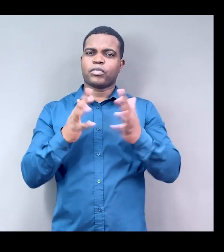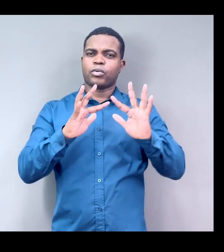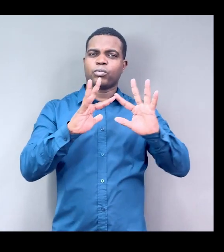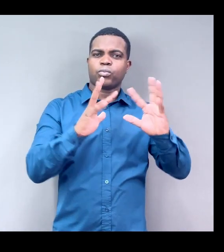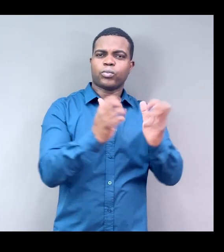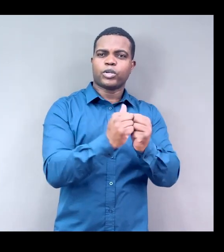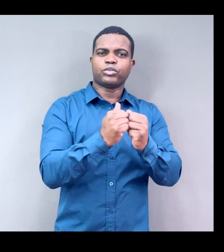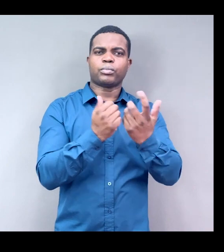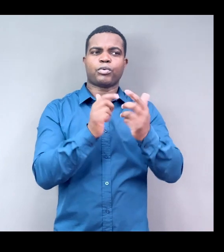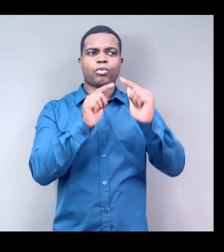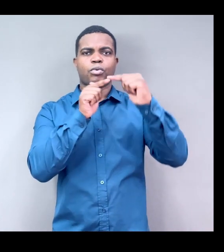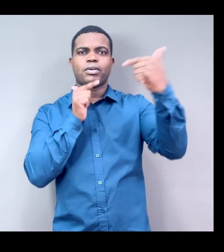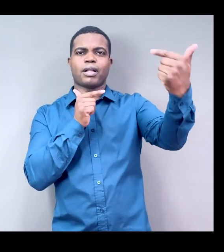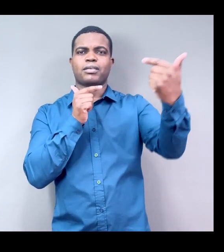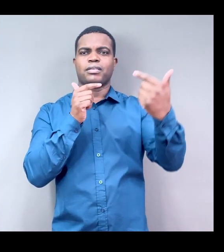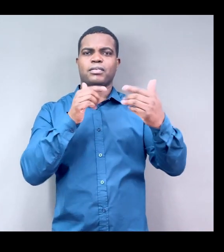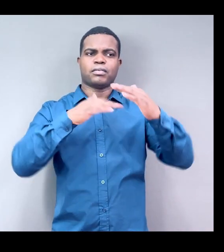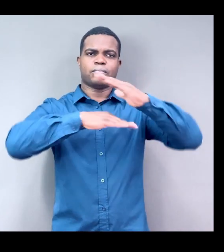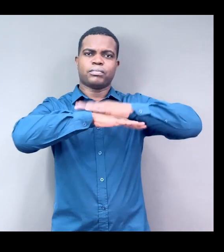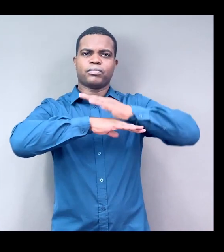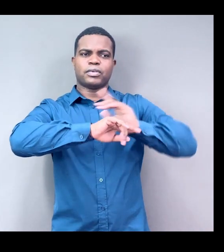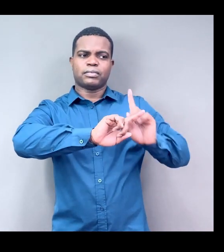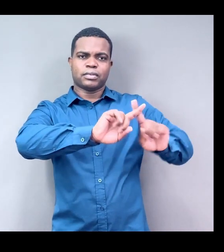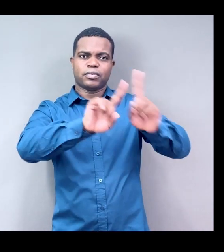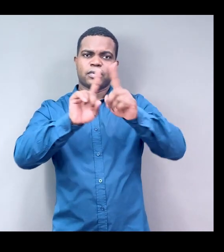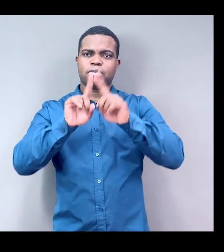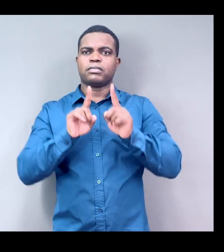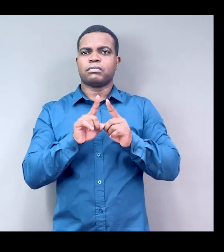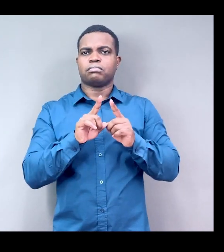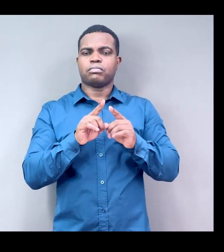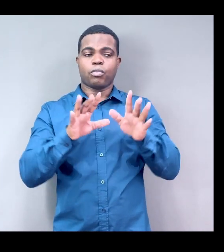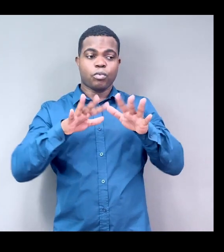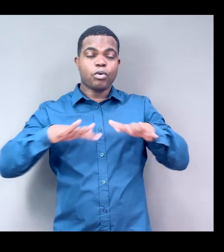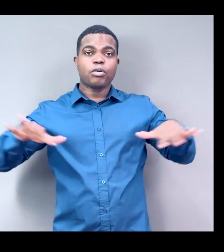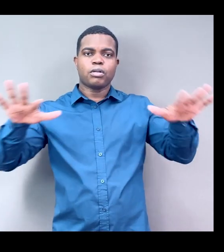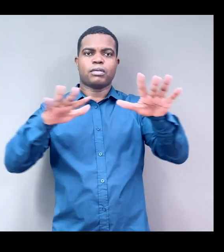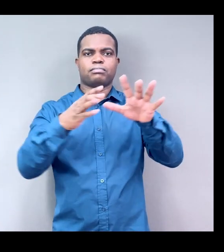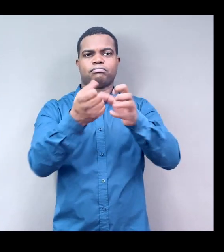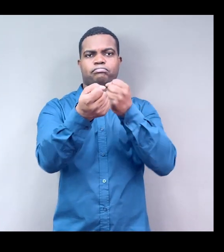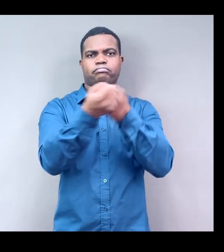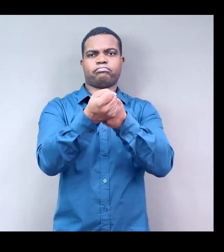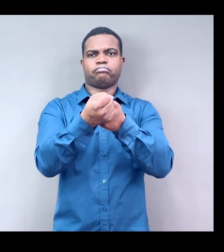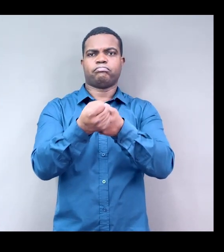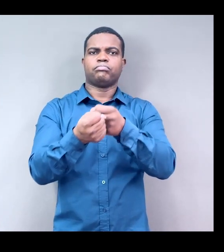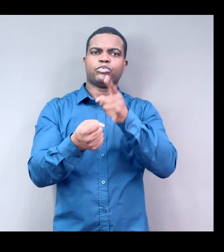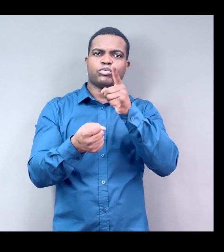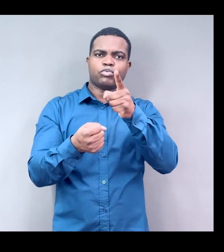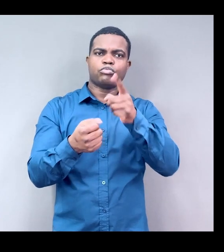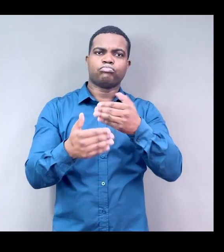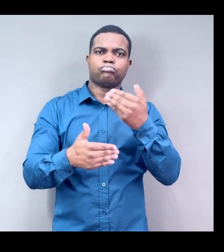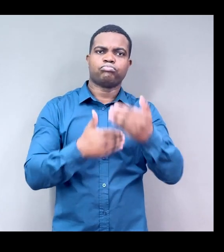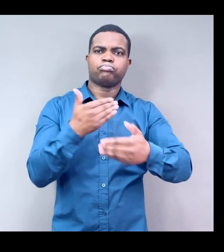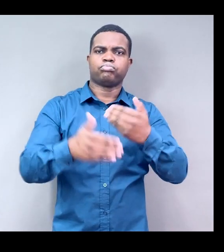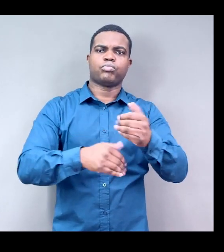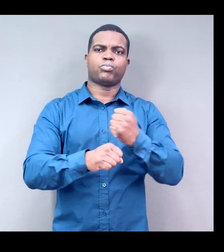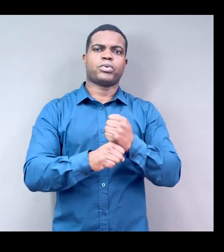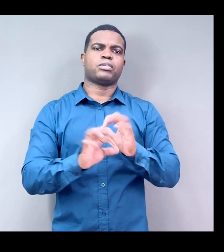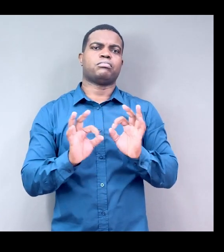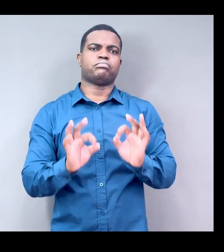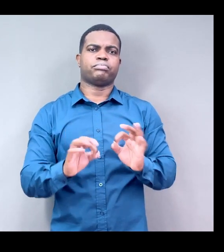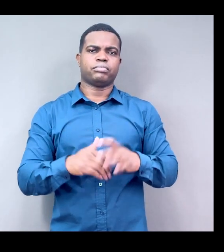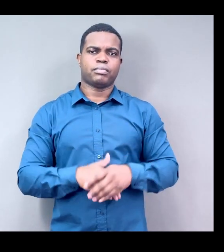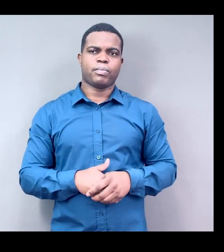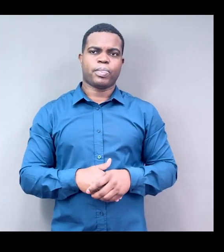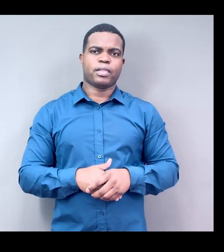focus group discussion, with workshops, with online forums. So using all these